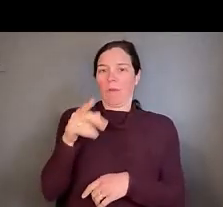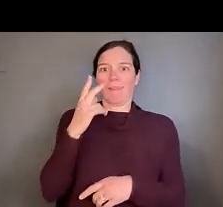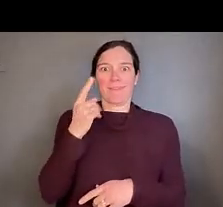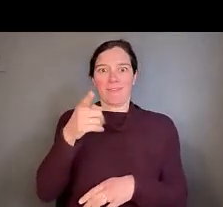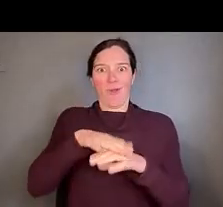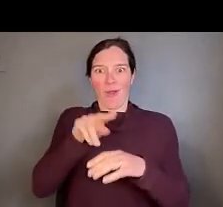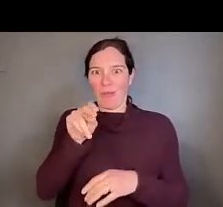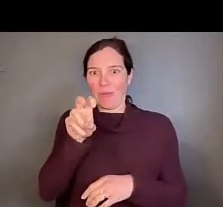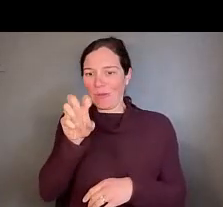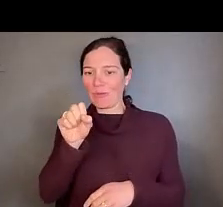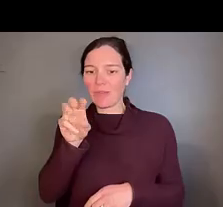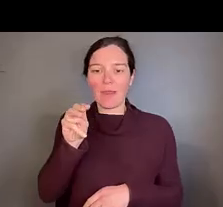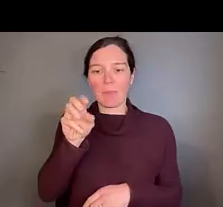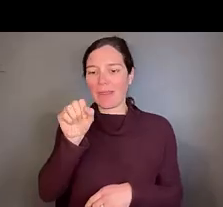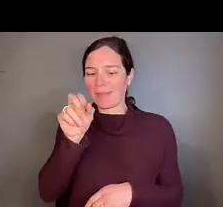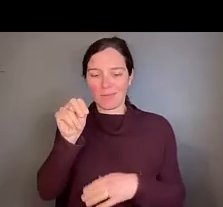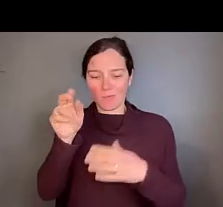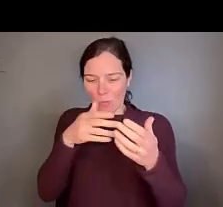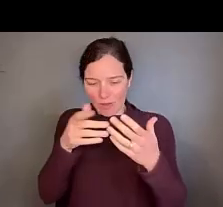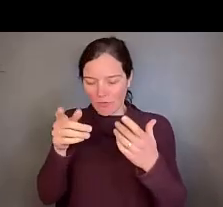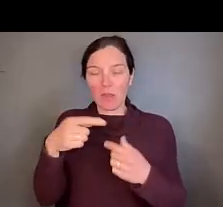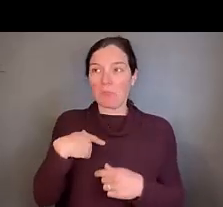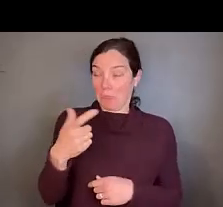was, MSN, whatever.